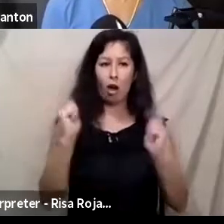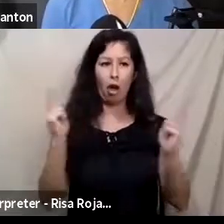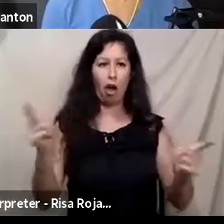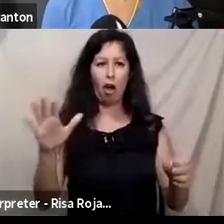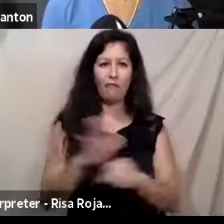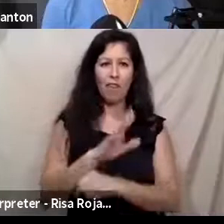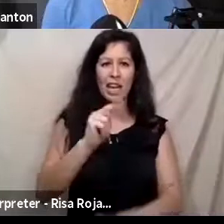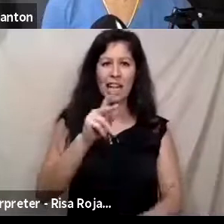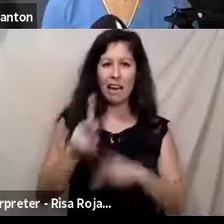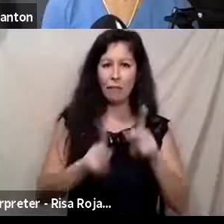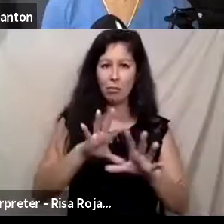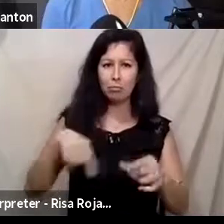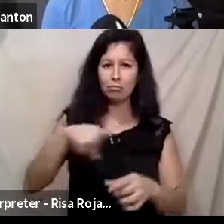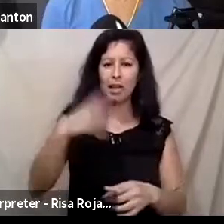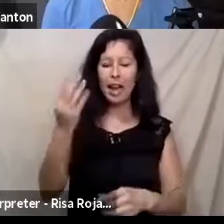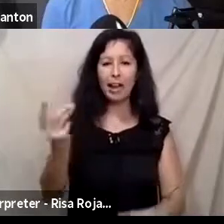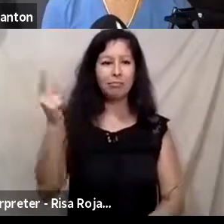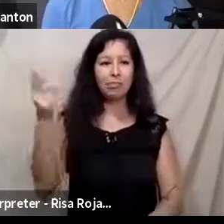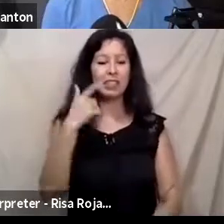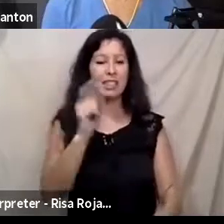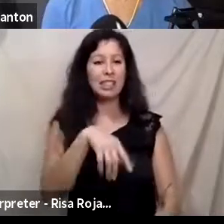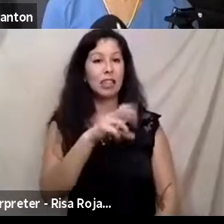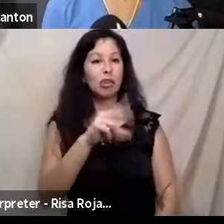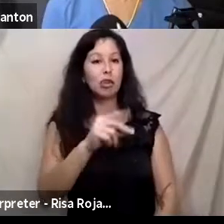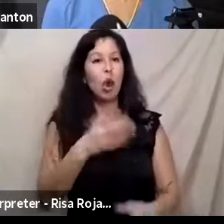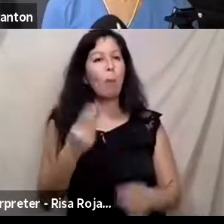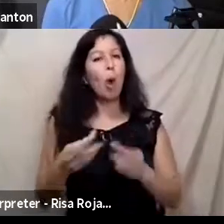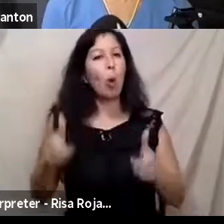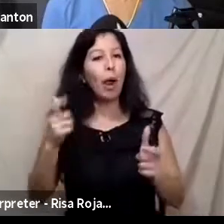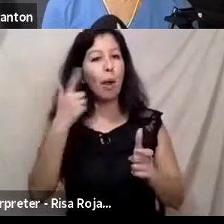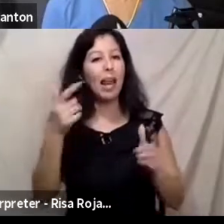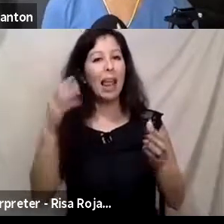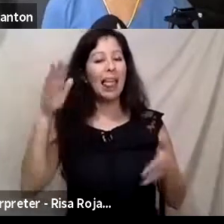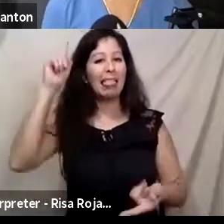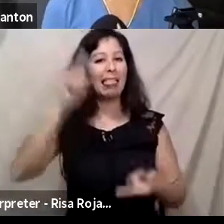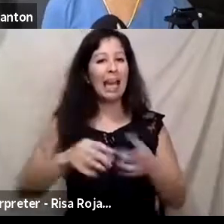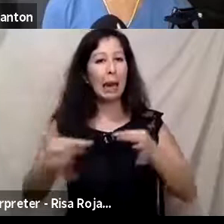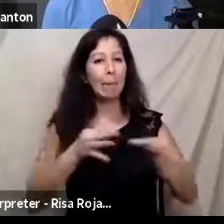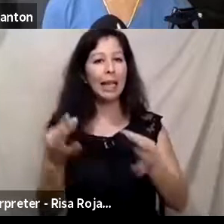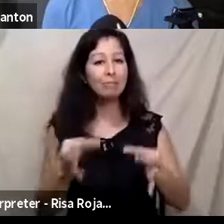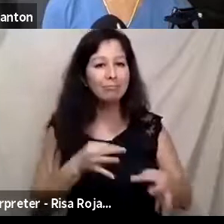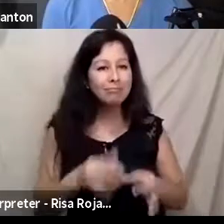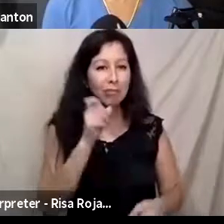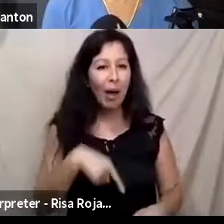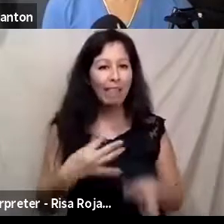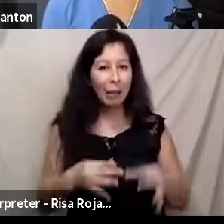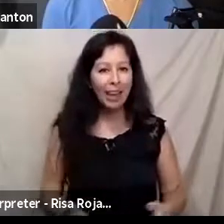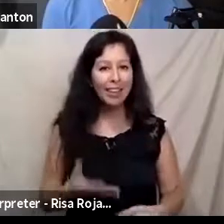Native people, and without a beat, she came back and she says, no, it's a lot quicker because it's a lot less explaining to do.